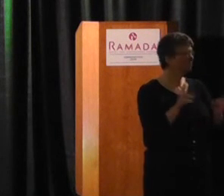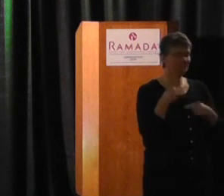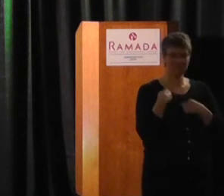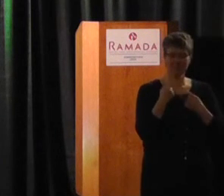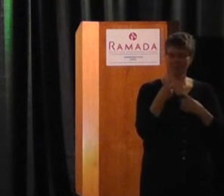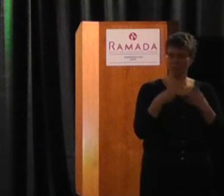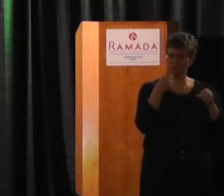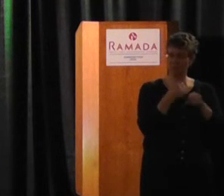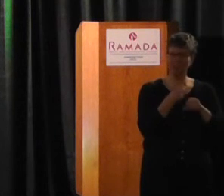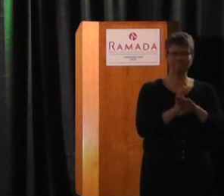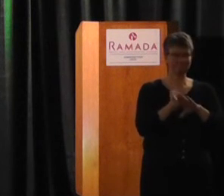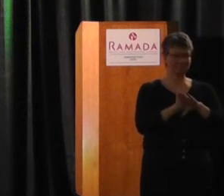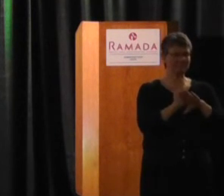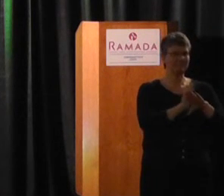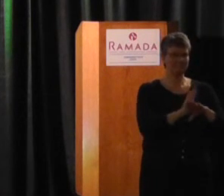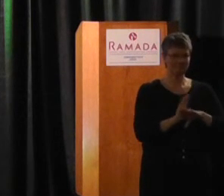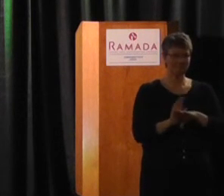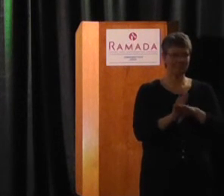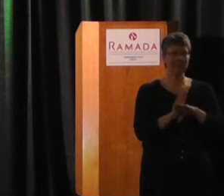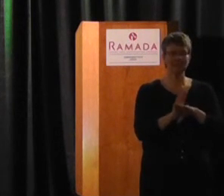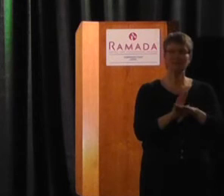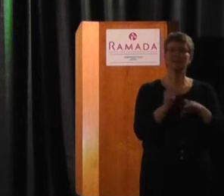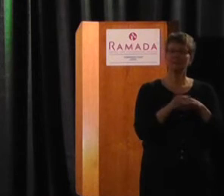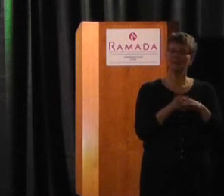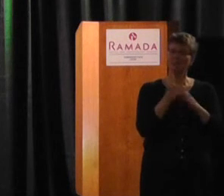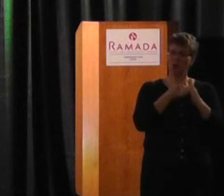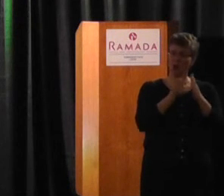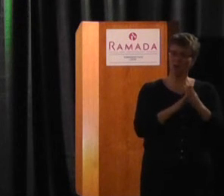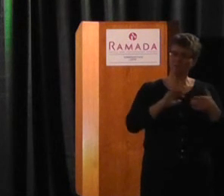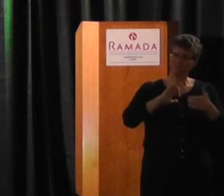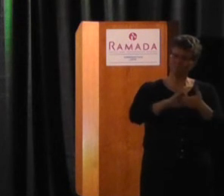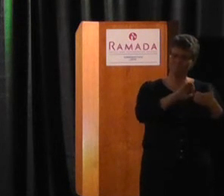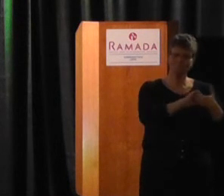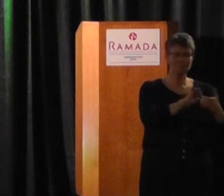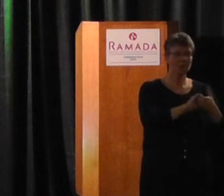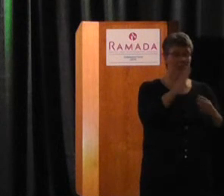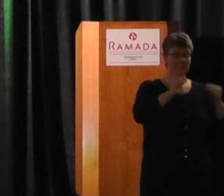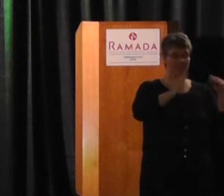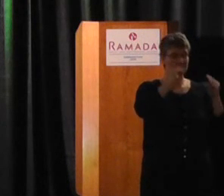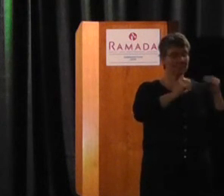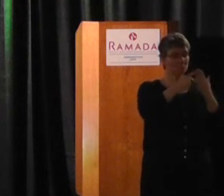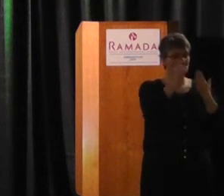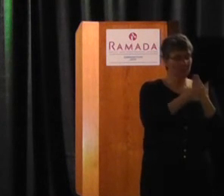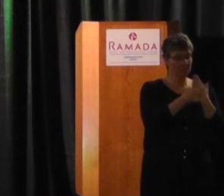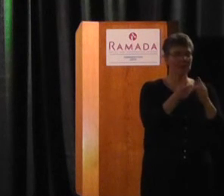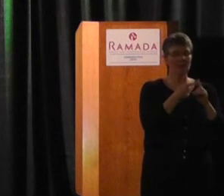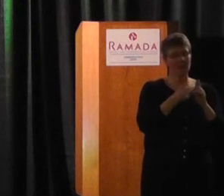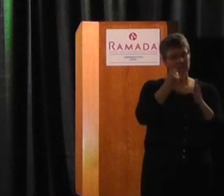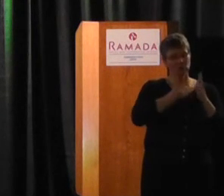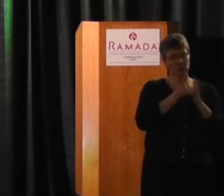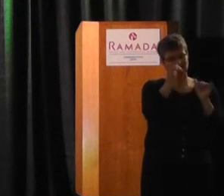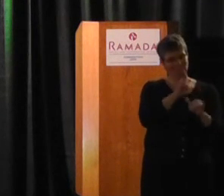busy studio. The 9 artists have collaborated on a major puppet project and on animation projects. While we were